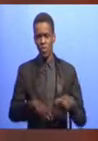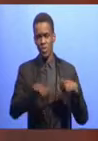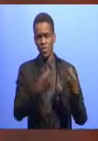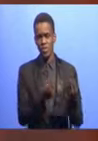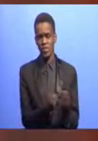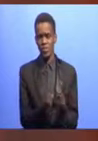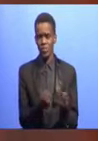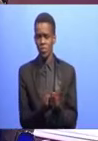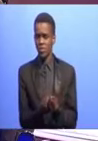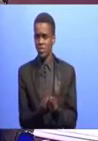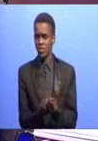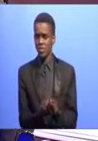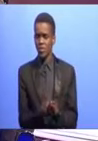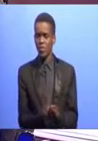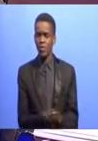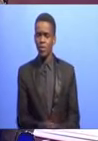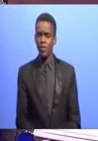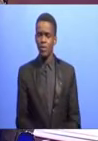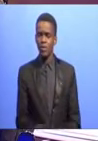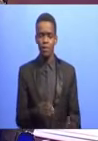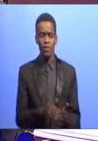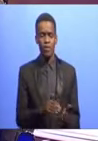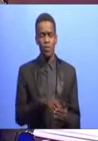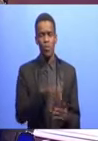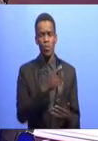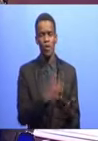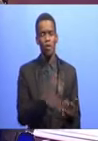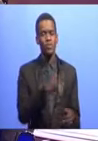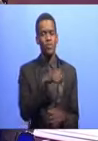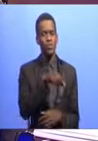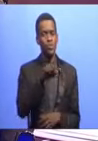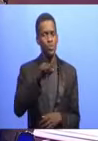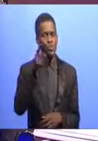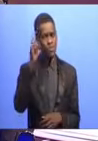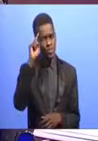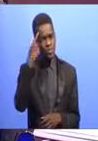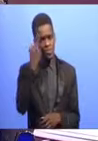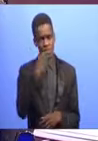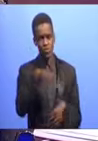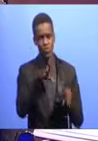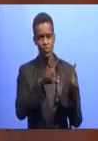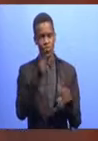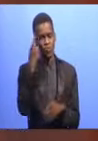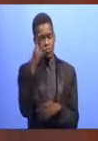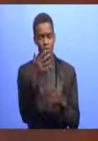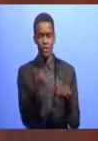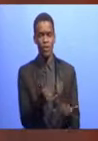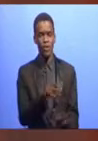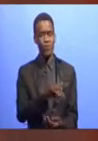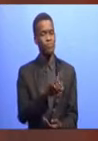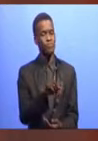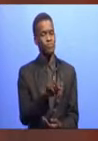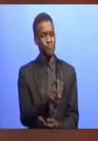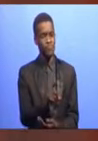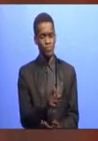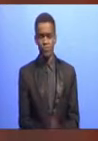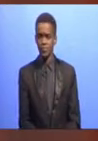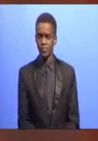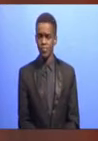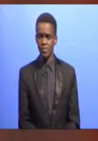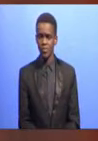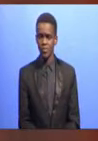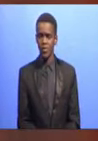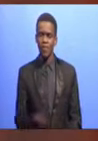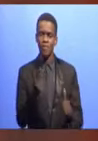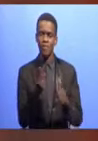e bone le nne le ruri le ne le akanya gore mo nakong e le ka 'irelwa eng. Ke a leboga tota re tshwanetse re amogela